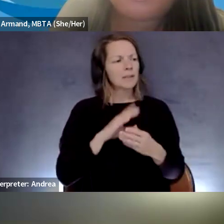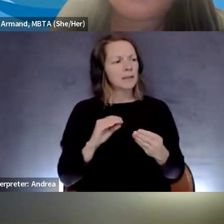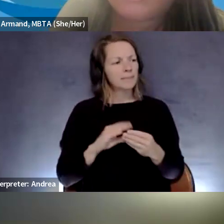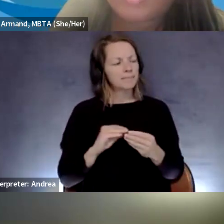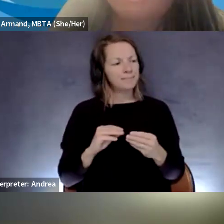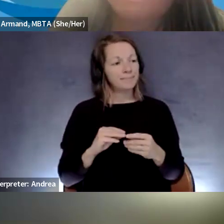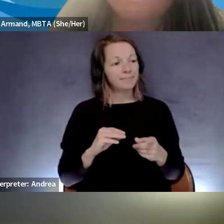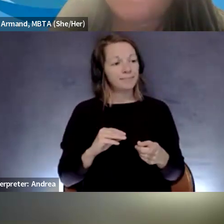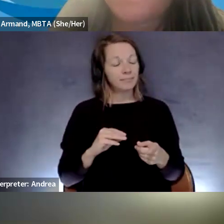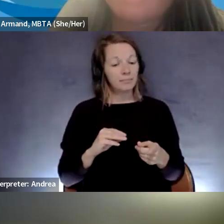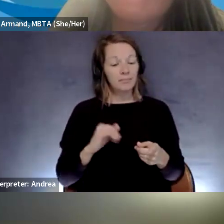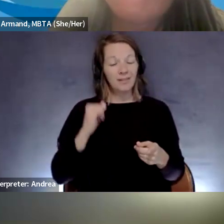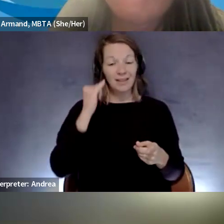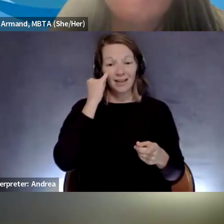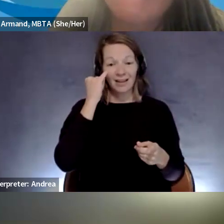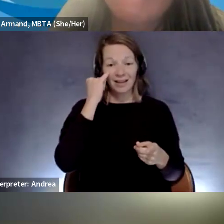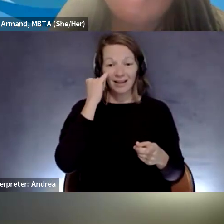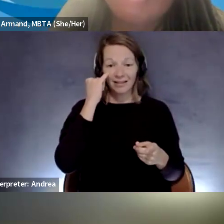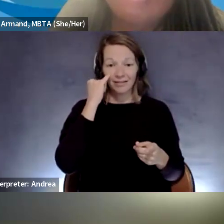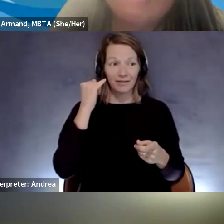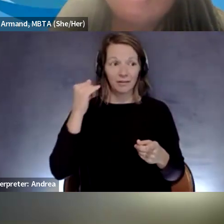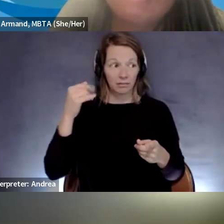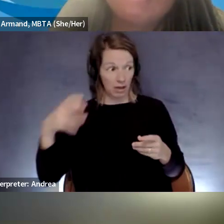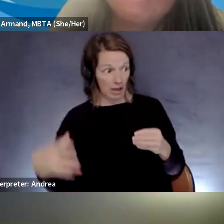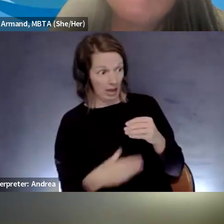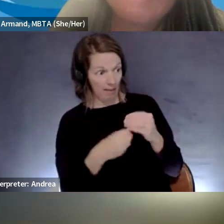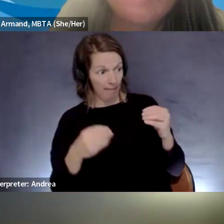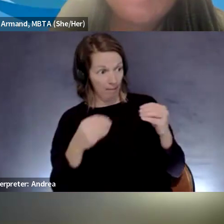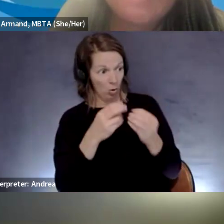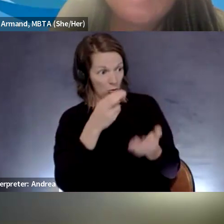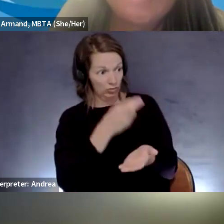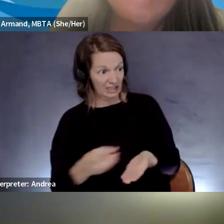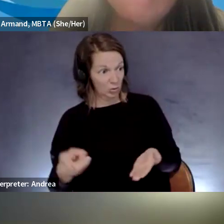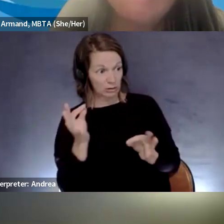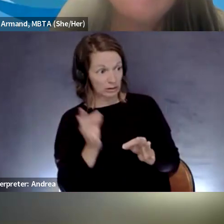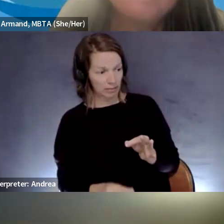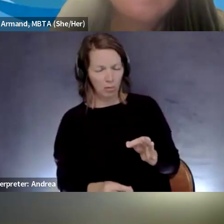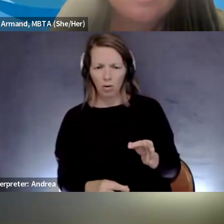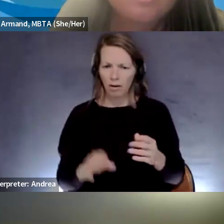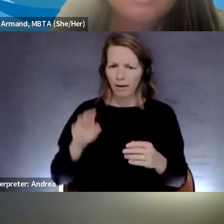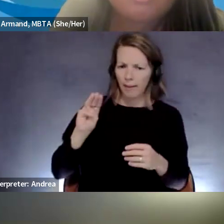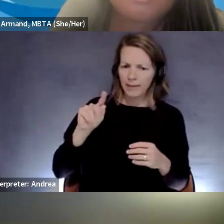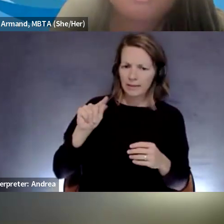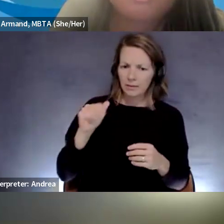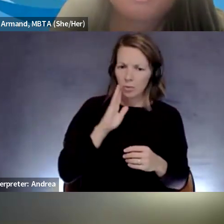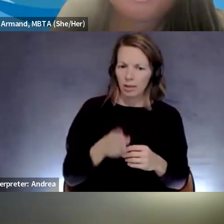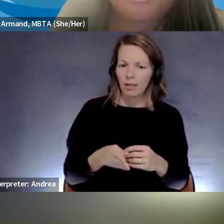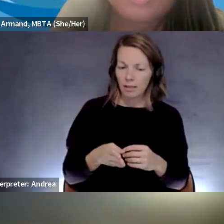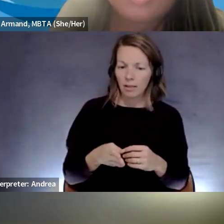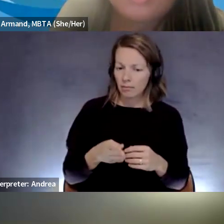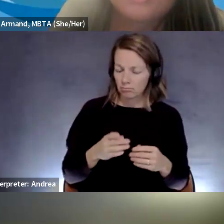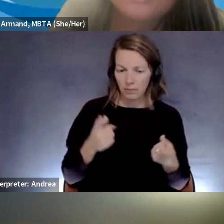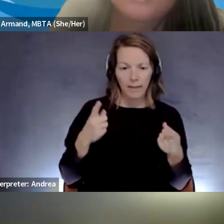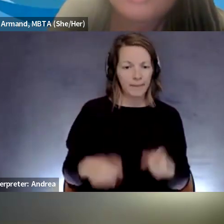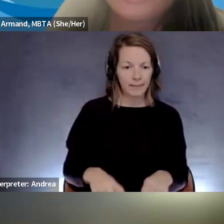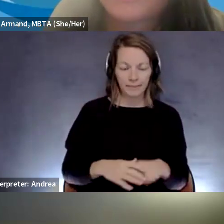if it's something that comes down to just additional resources, the MBTA will do it. Let me just say that we can make it happen. Thank